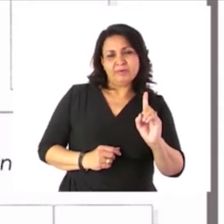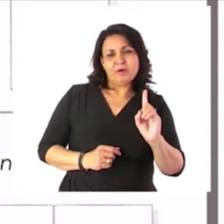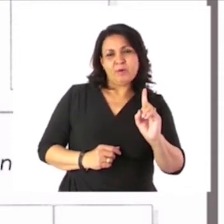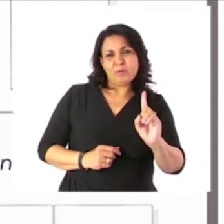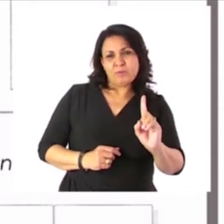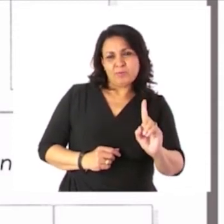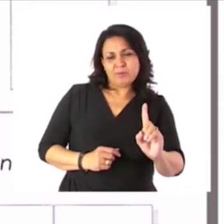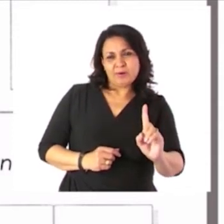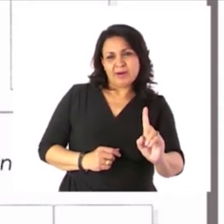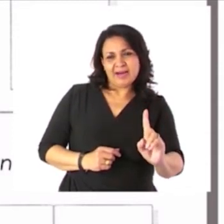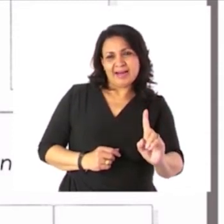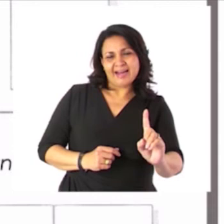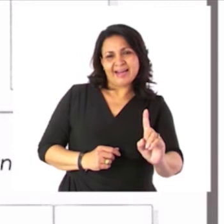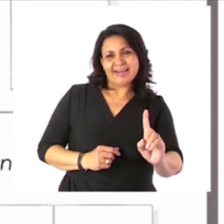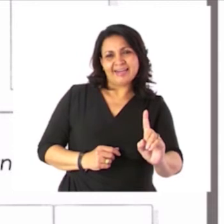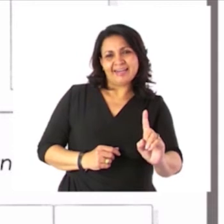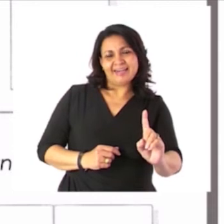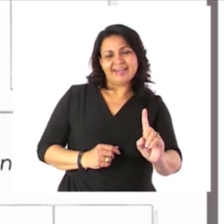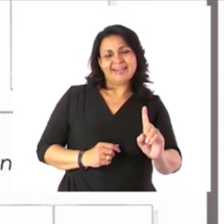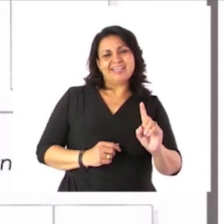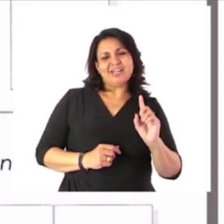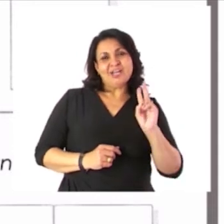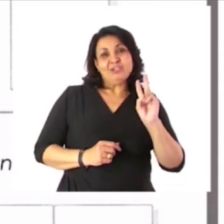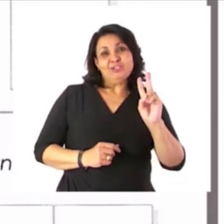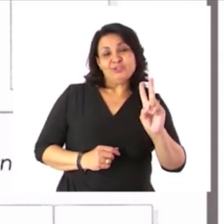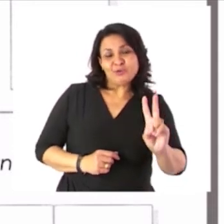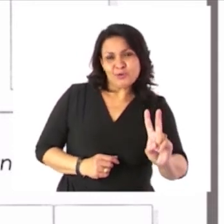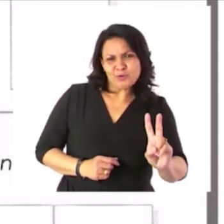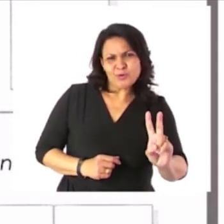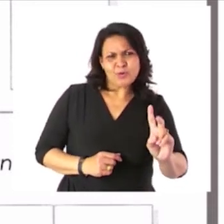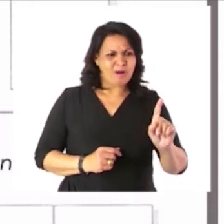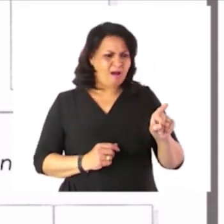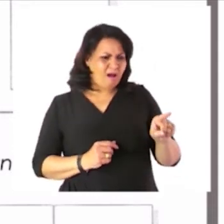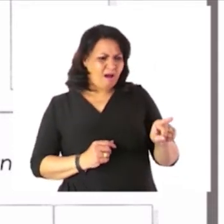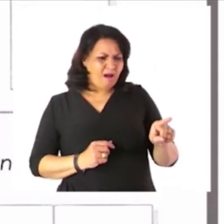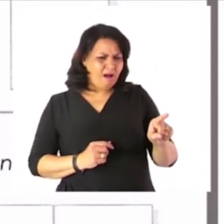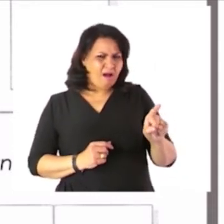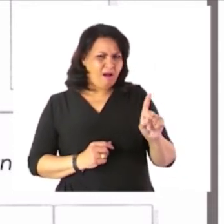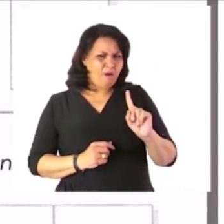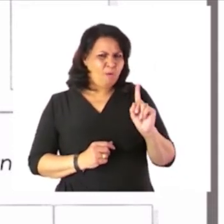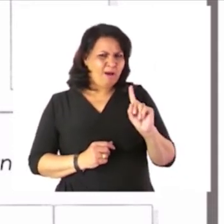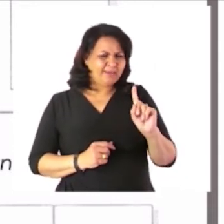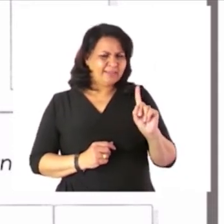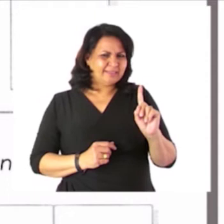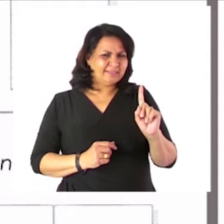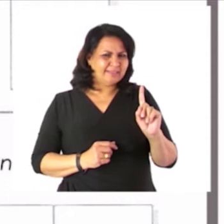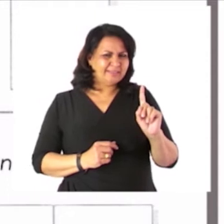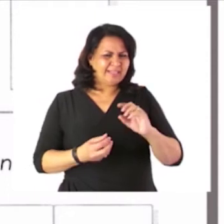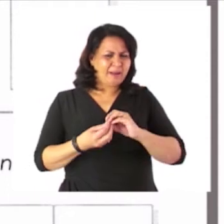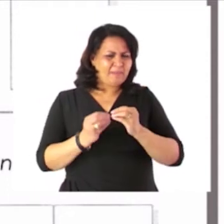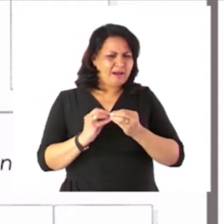nothing. And then we're going to start with 1, 2. I can see what number